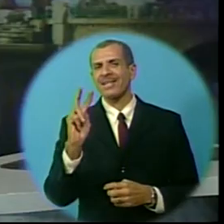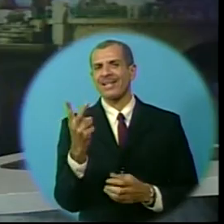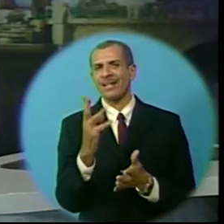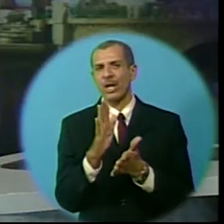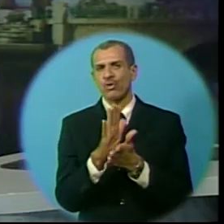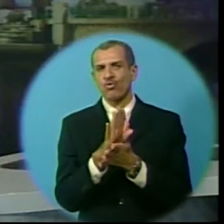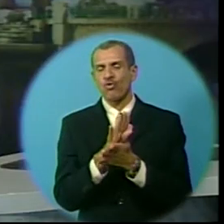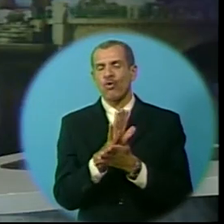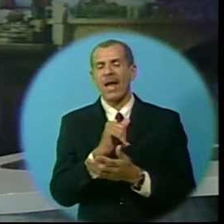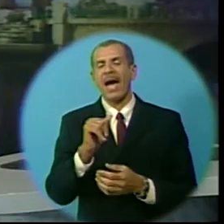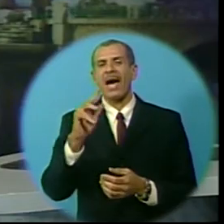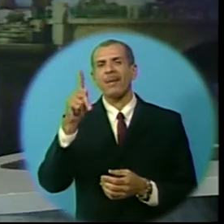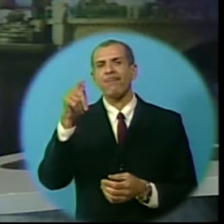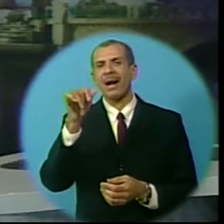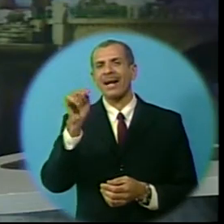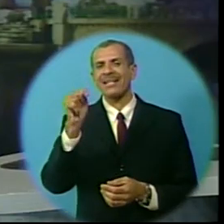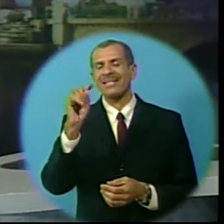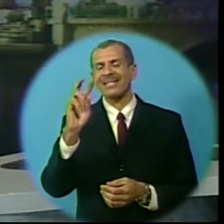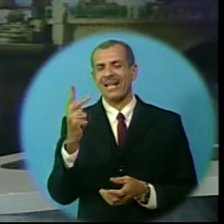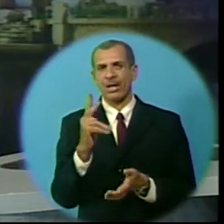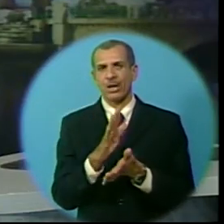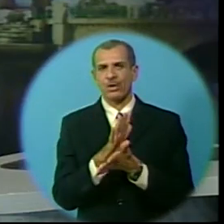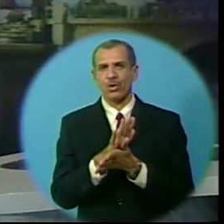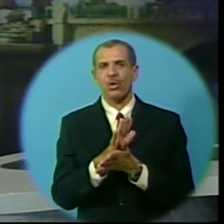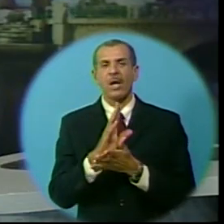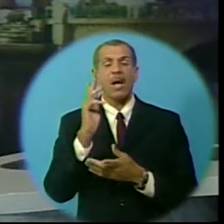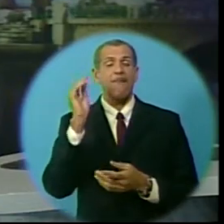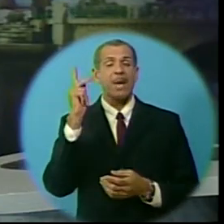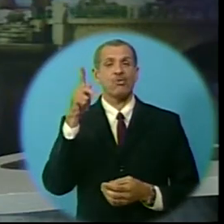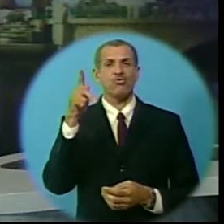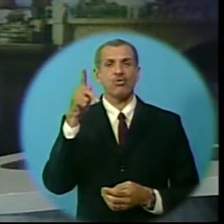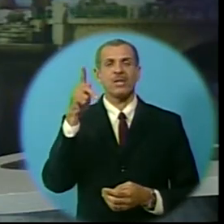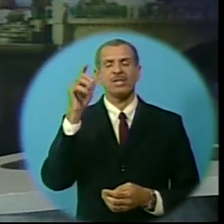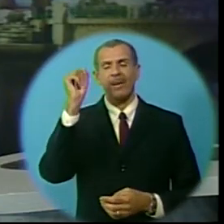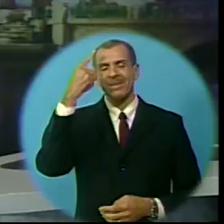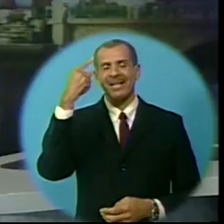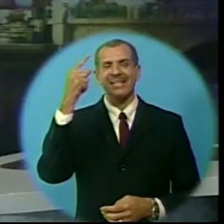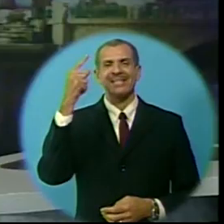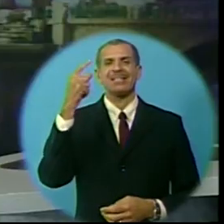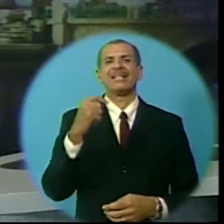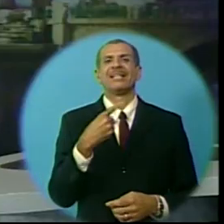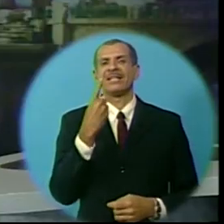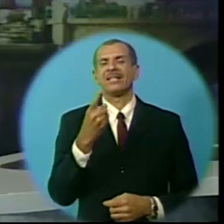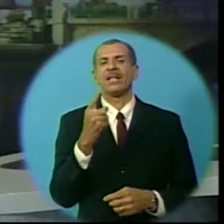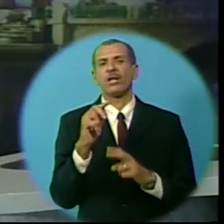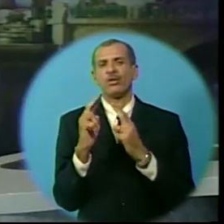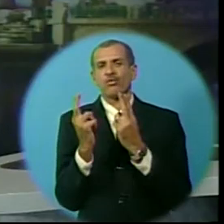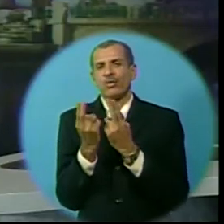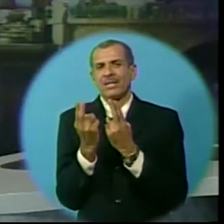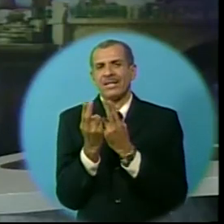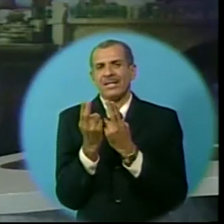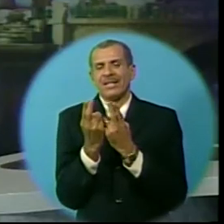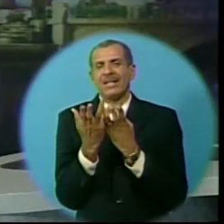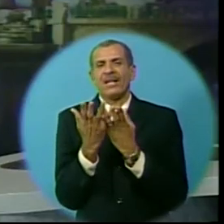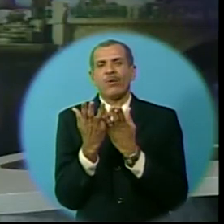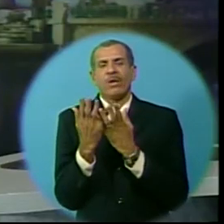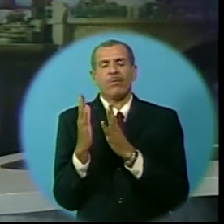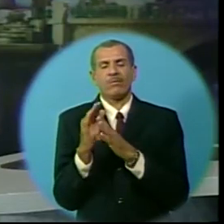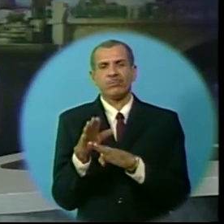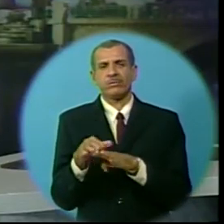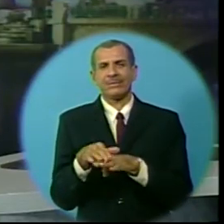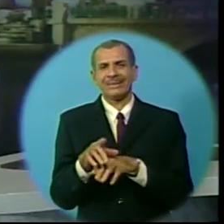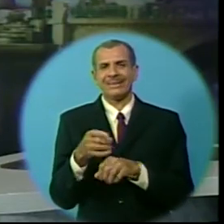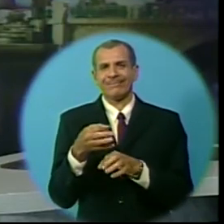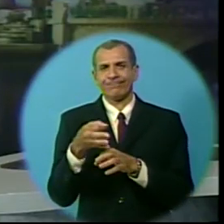schools. BUT President Pedro Shepherd tells CBC News the union is holding off any protest action for now